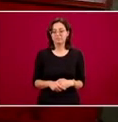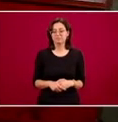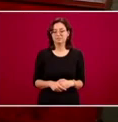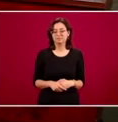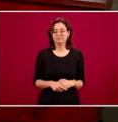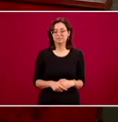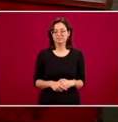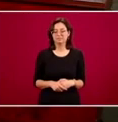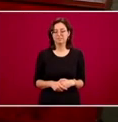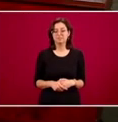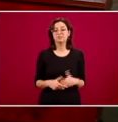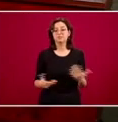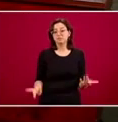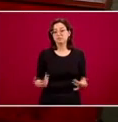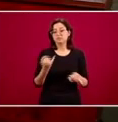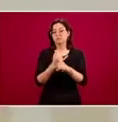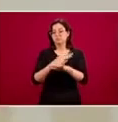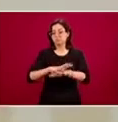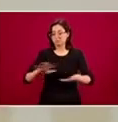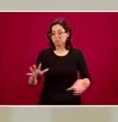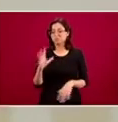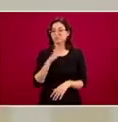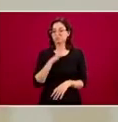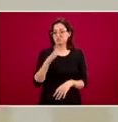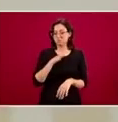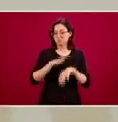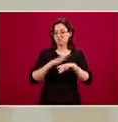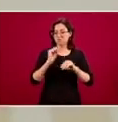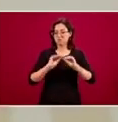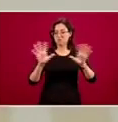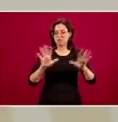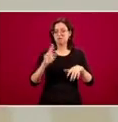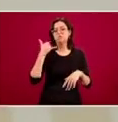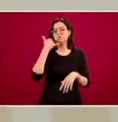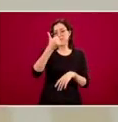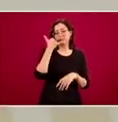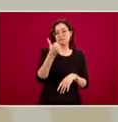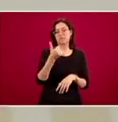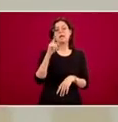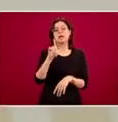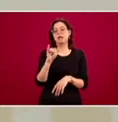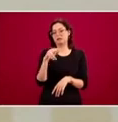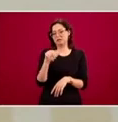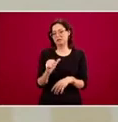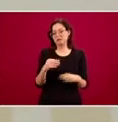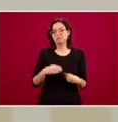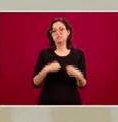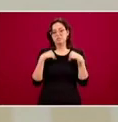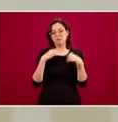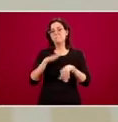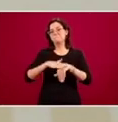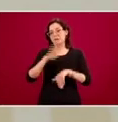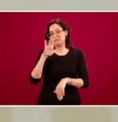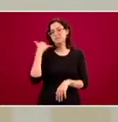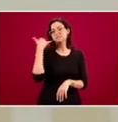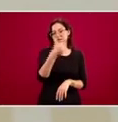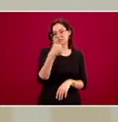Did I get that right? Yes. Regarding the data you asked about, we have very